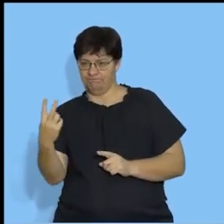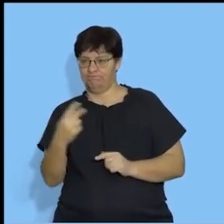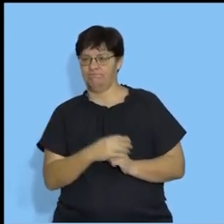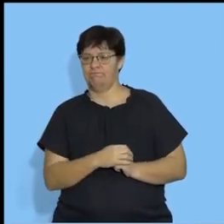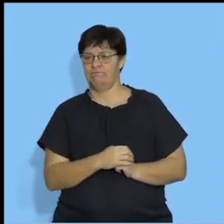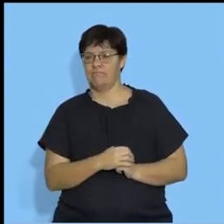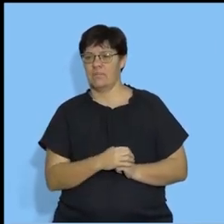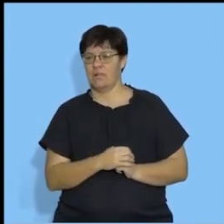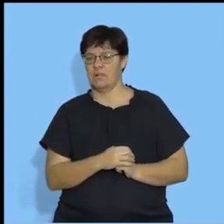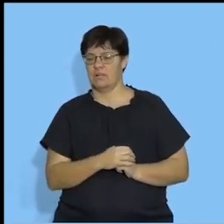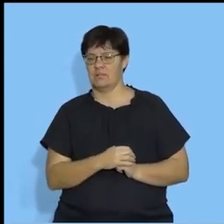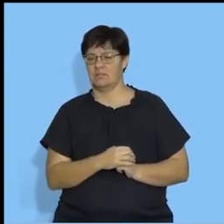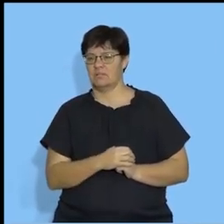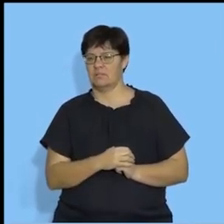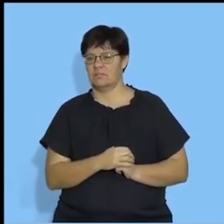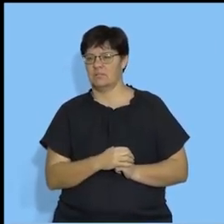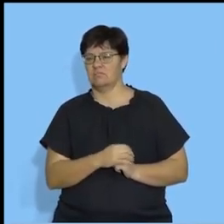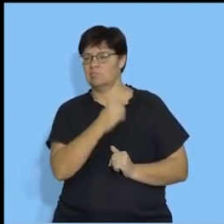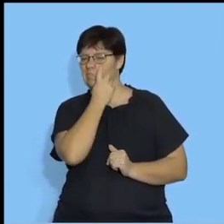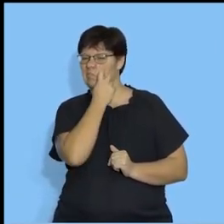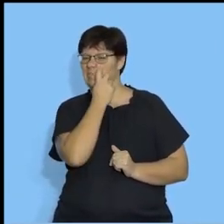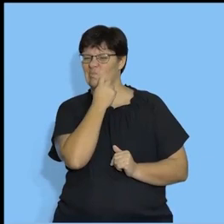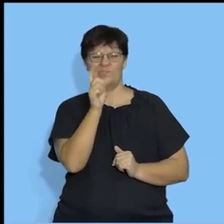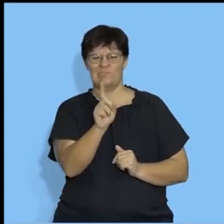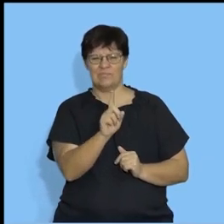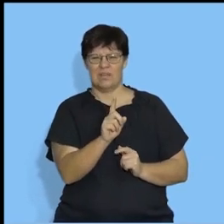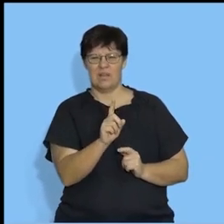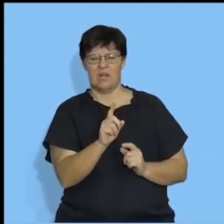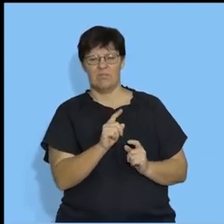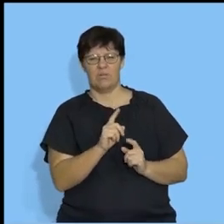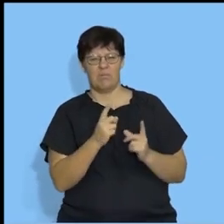actually, let us put it this way, okay?